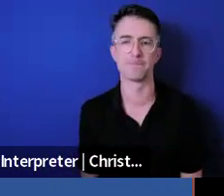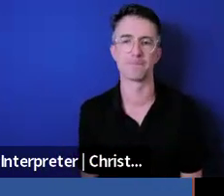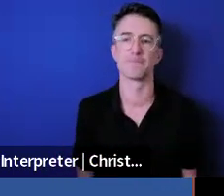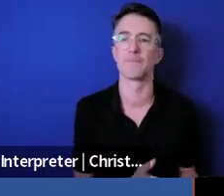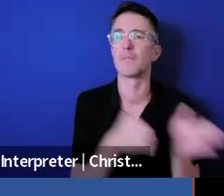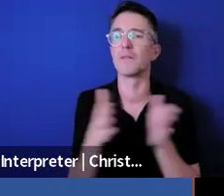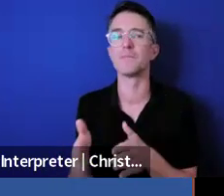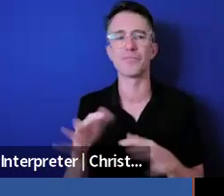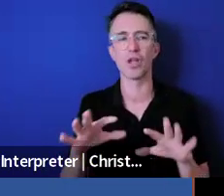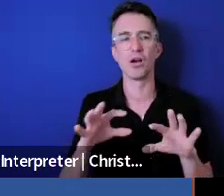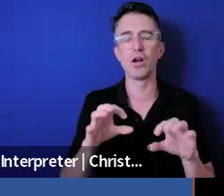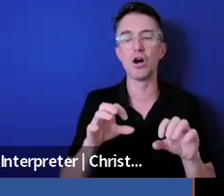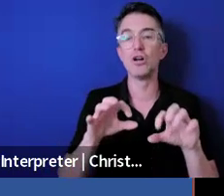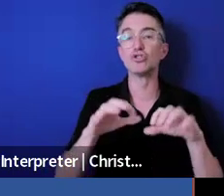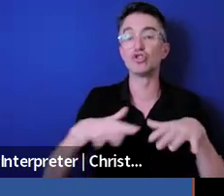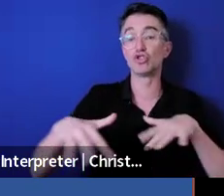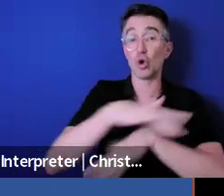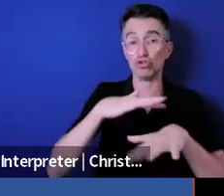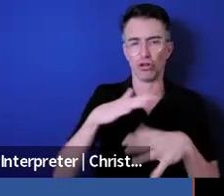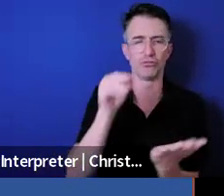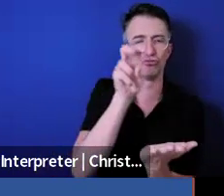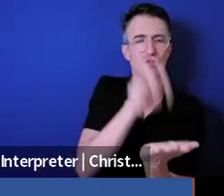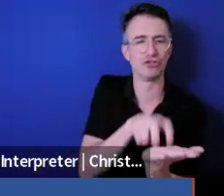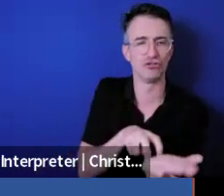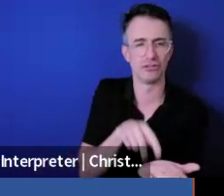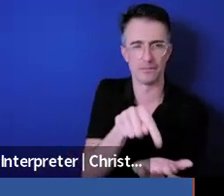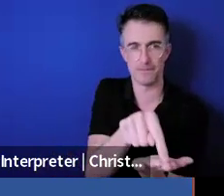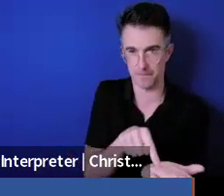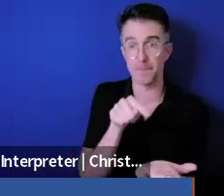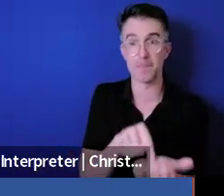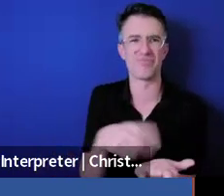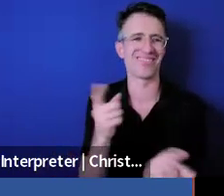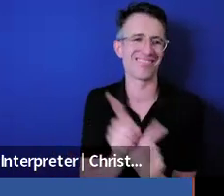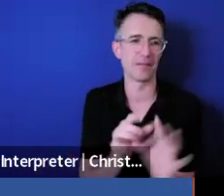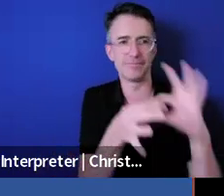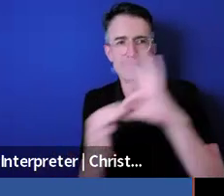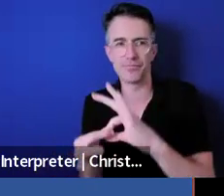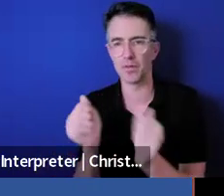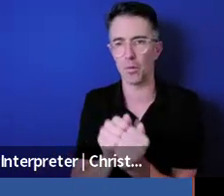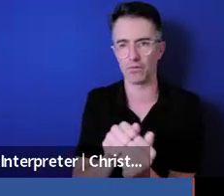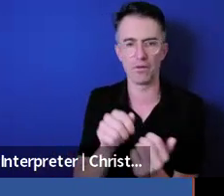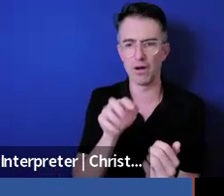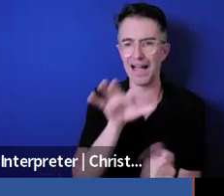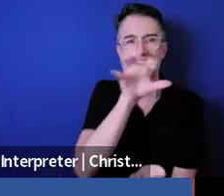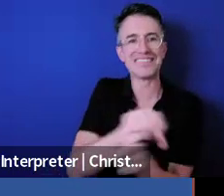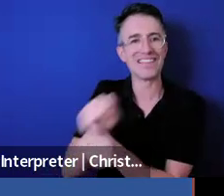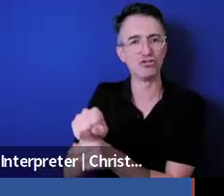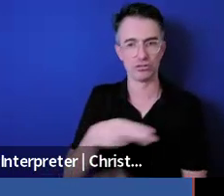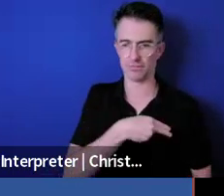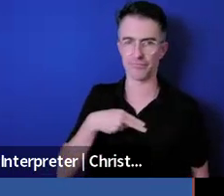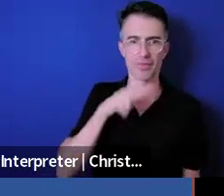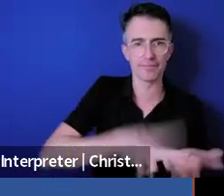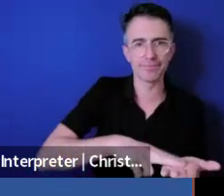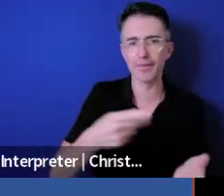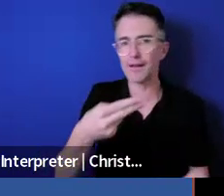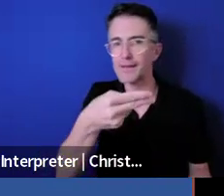very often, this will help identifying vulnerable households that are likely to have members with disability. And that will